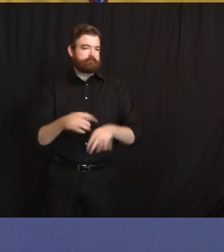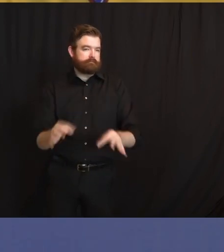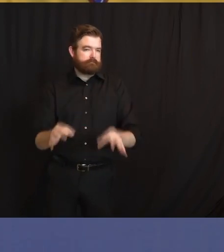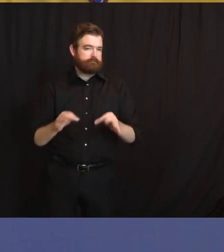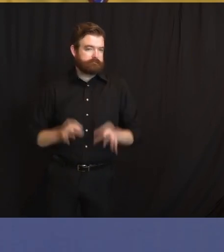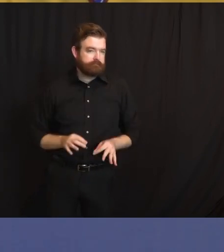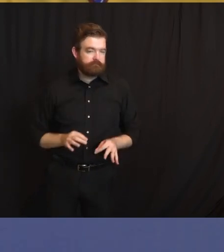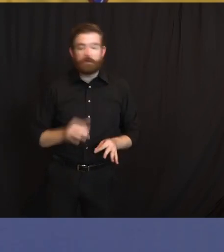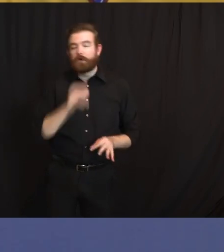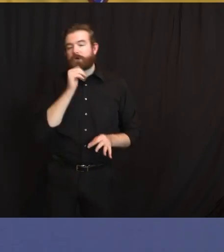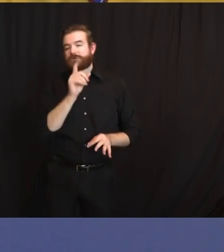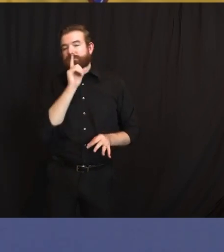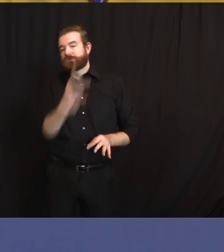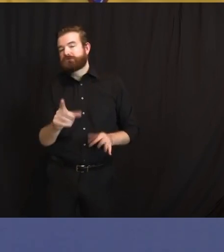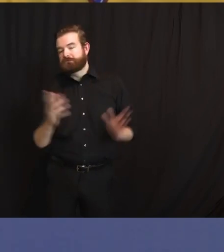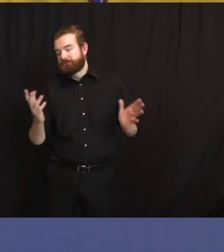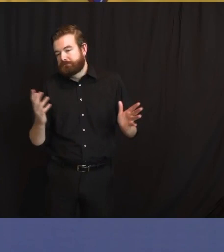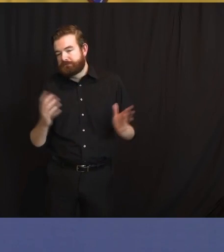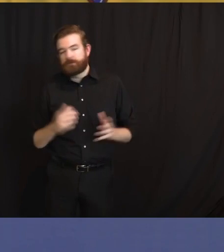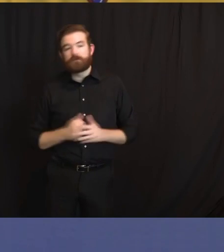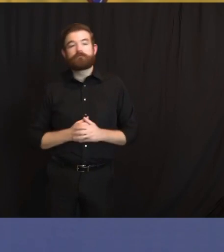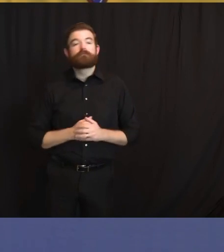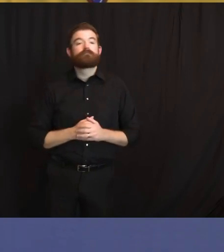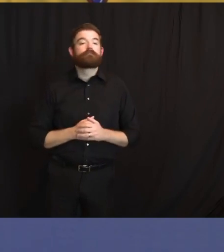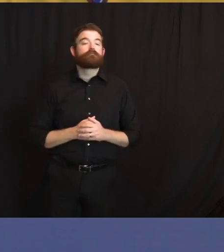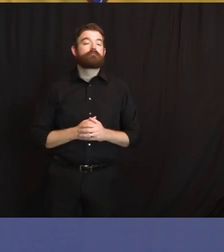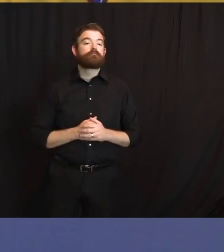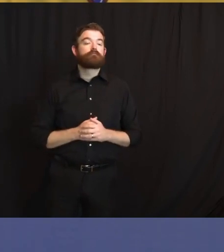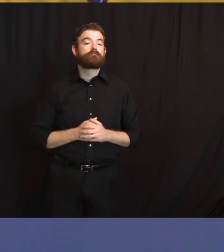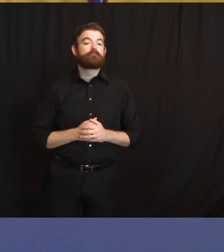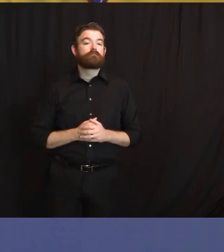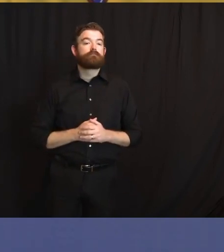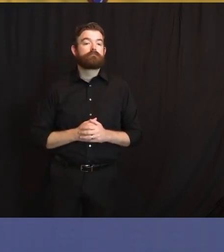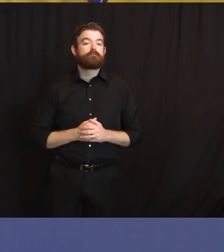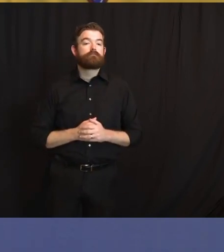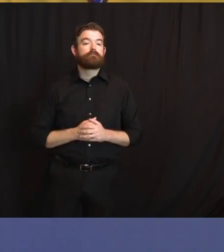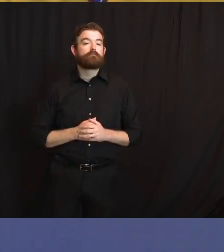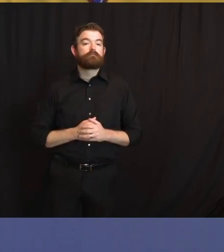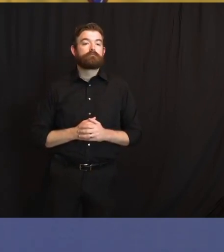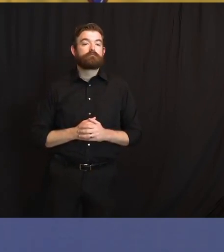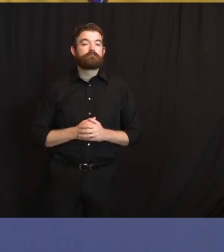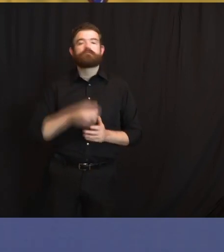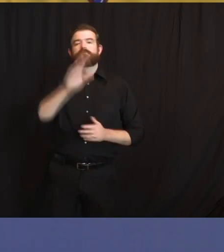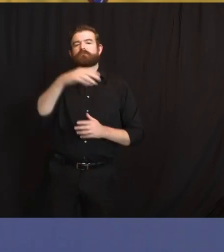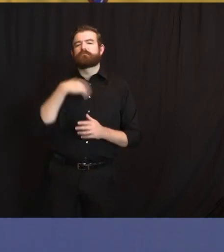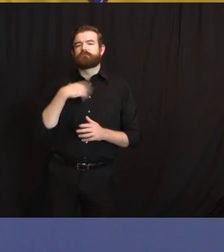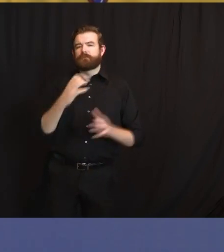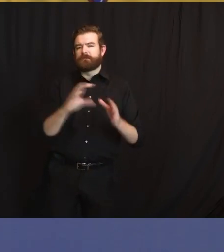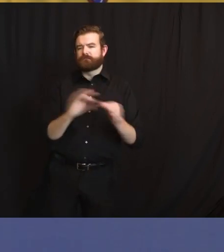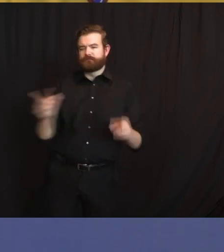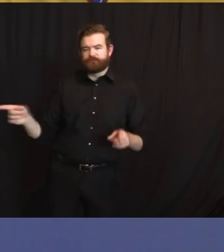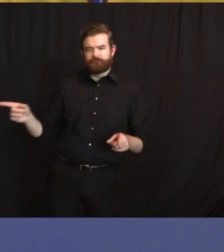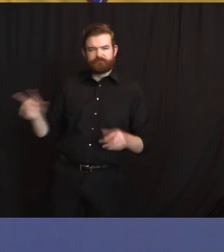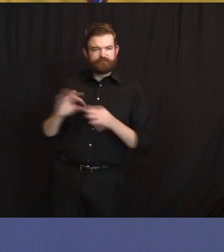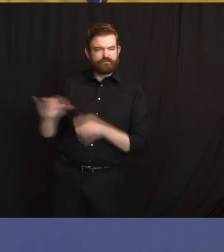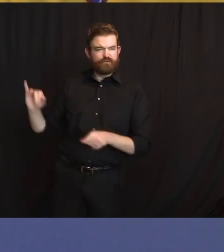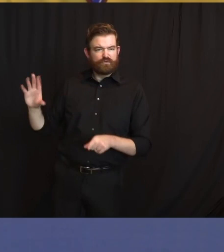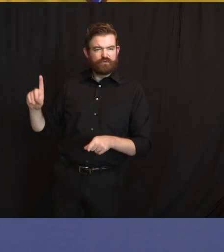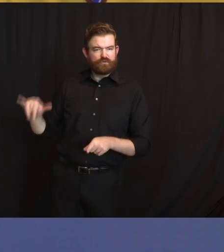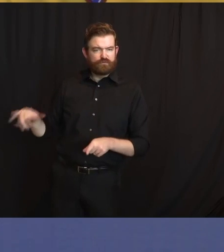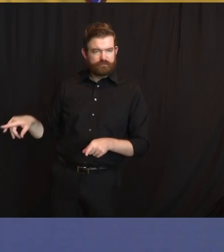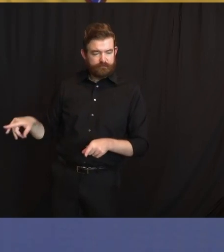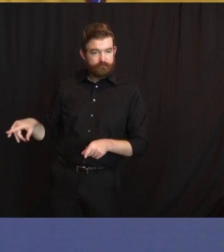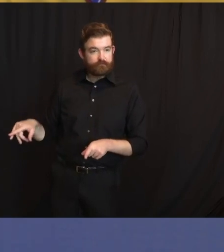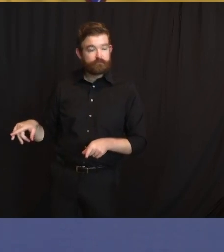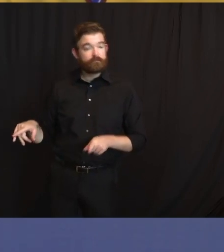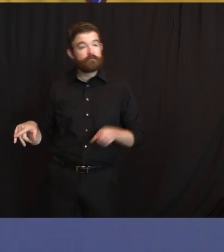A couple of things I wanted to say that are somewhat in Judy's lane and somewhat, Pat, in your lane. First